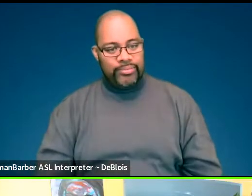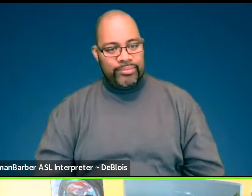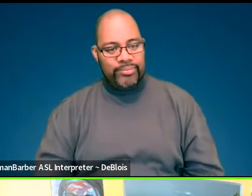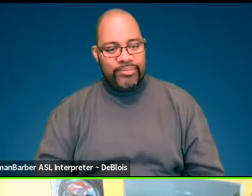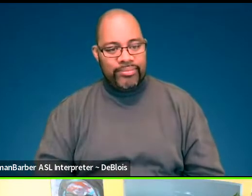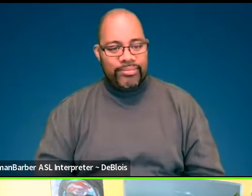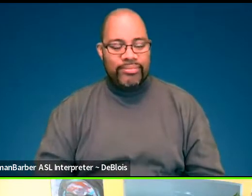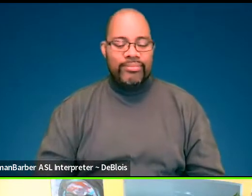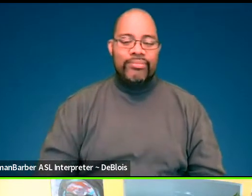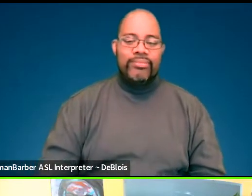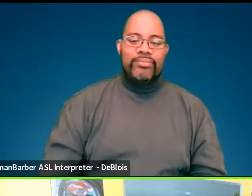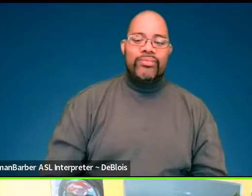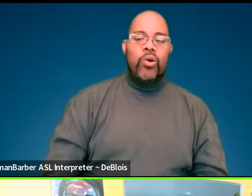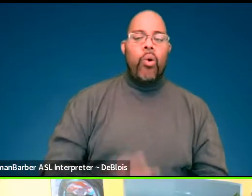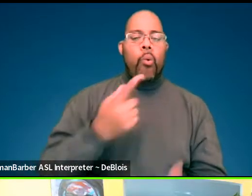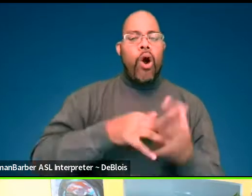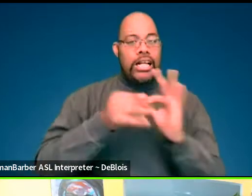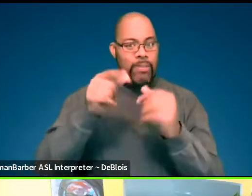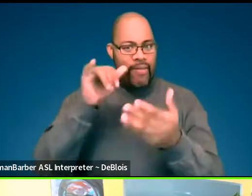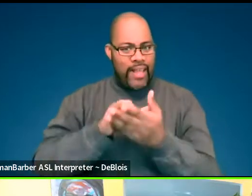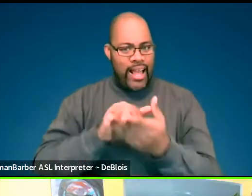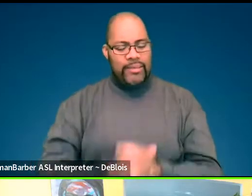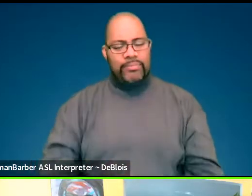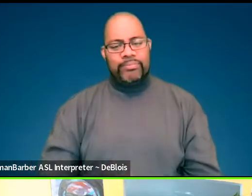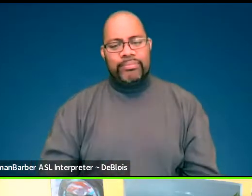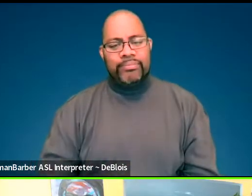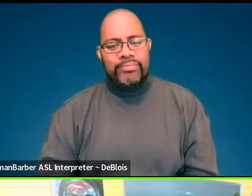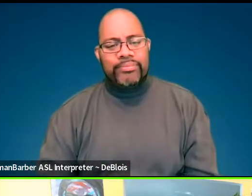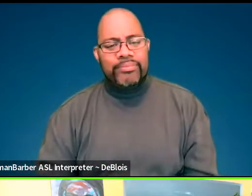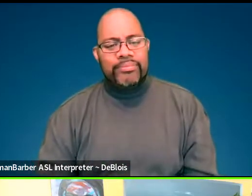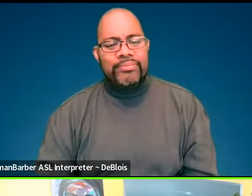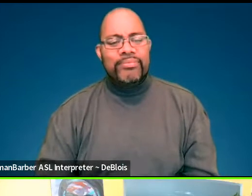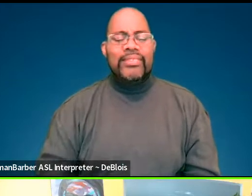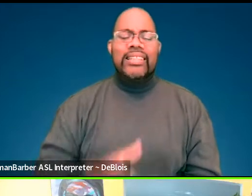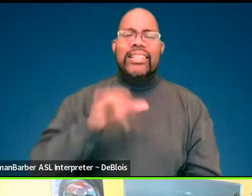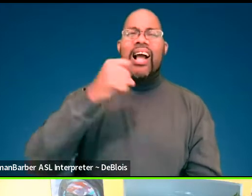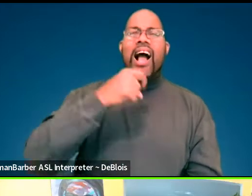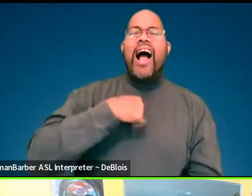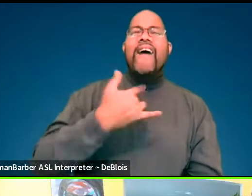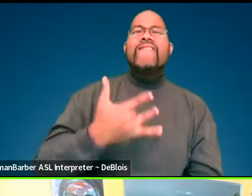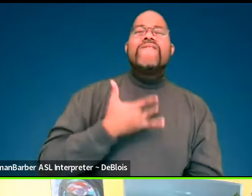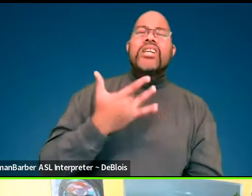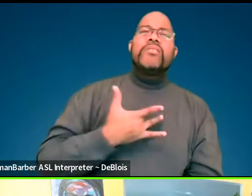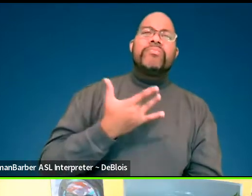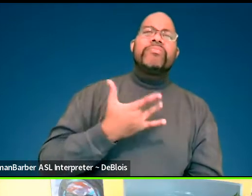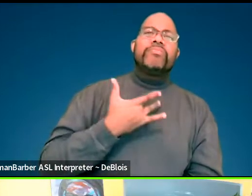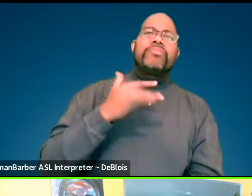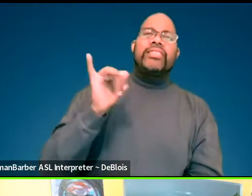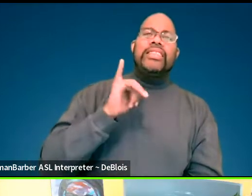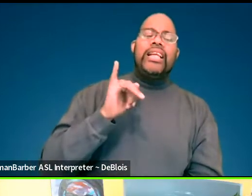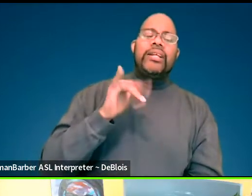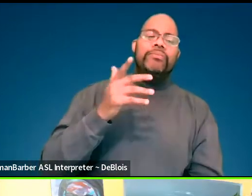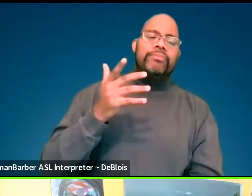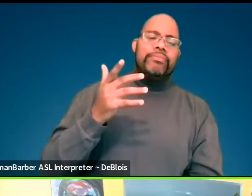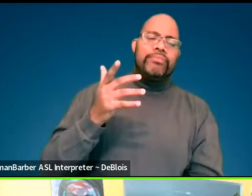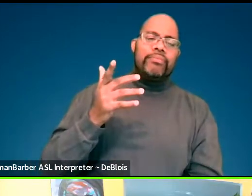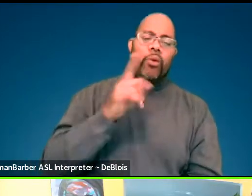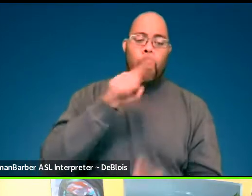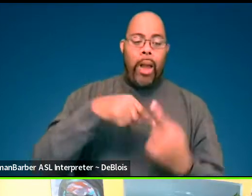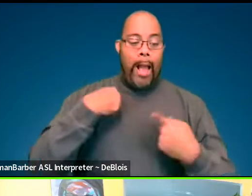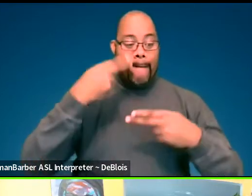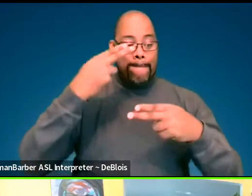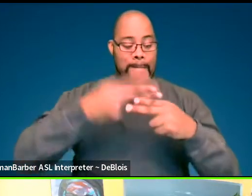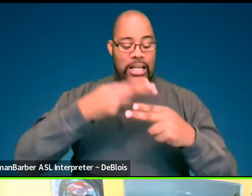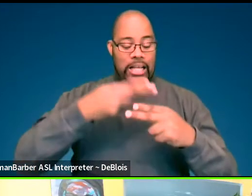What are the connections to that? Yeah, I feel I feel like, you know, I like when I